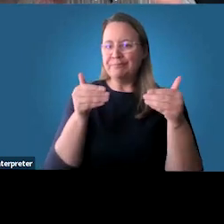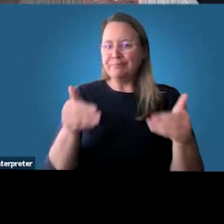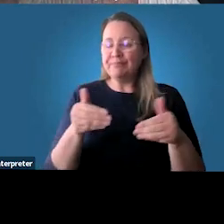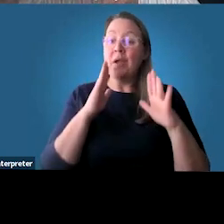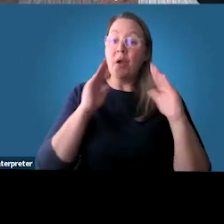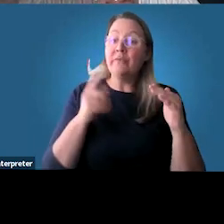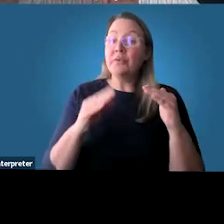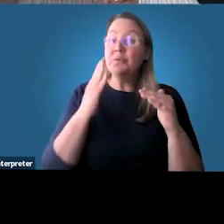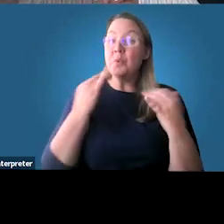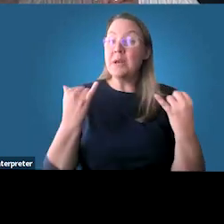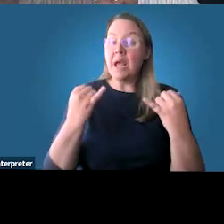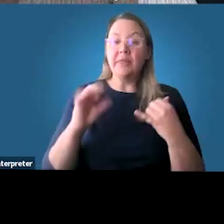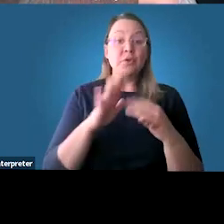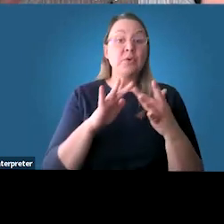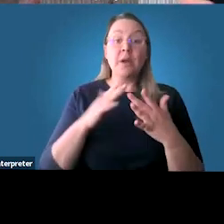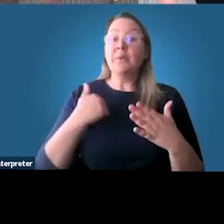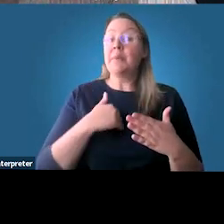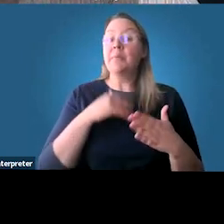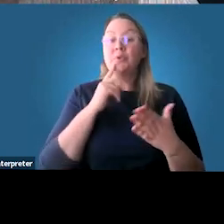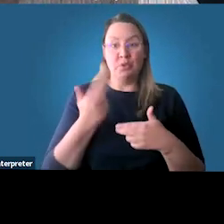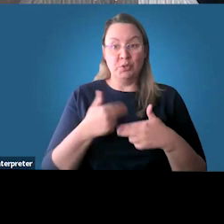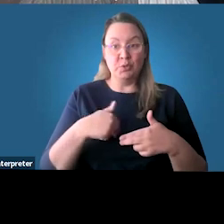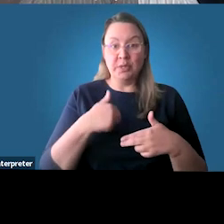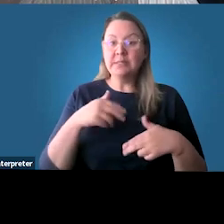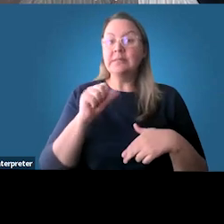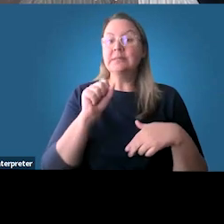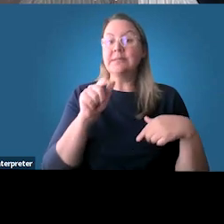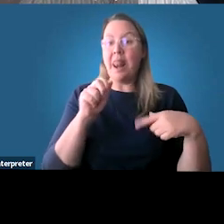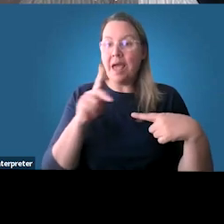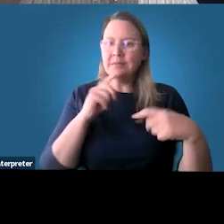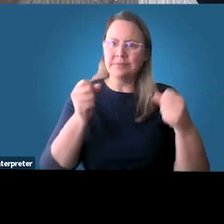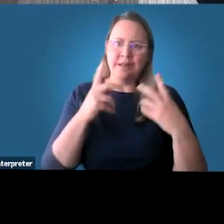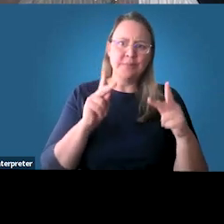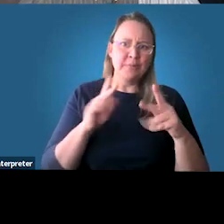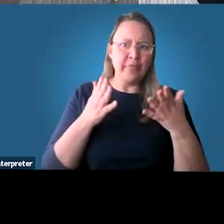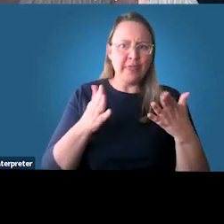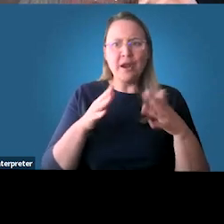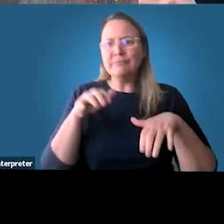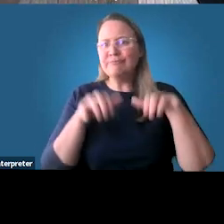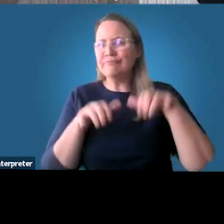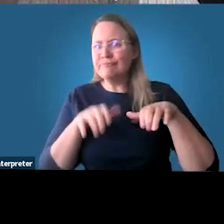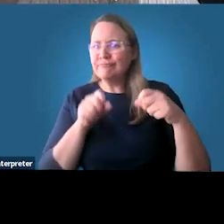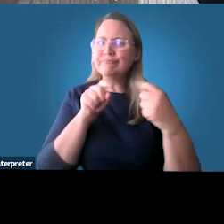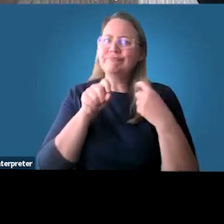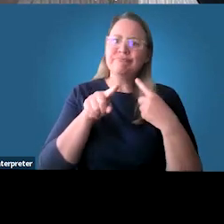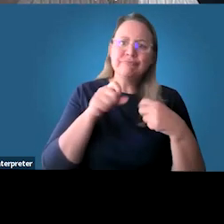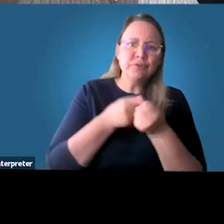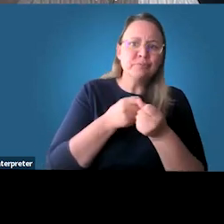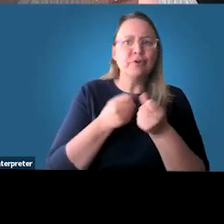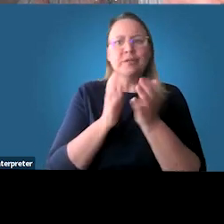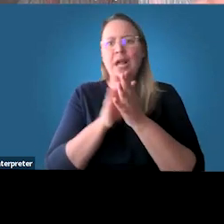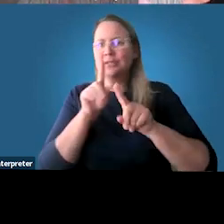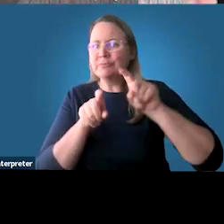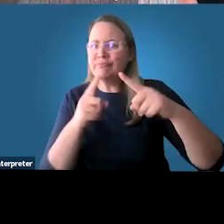Hopefully you all know this by now. If you're a network member, you can join us in Slack. There are thousands of folks in there every day chatting, getting support, asking